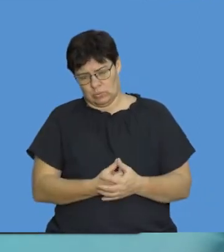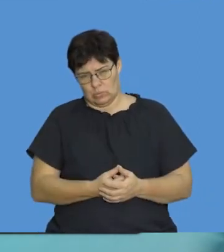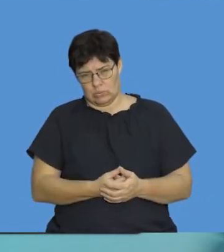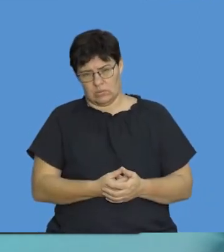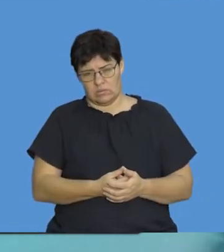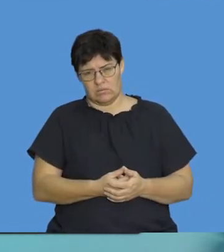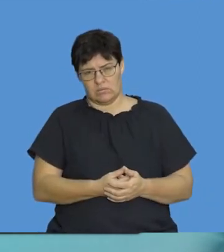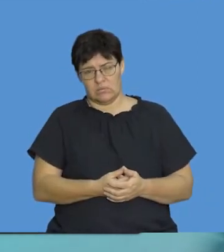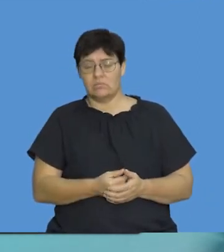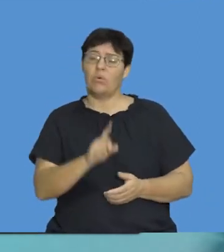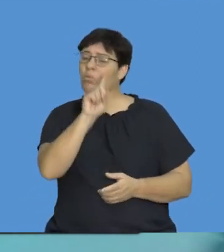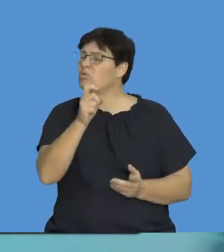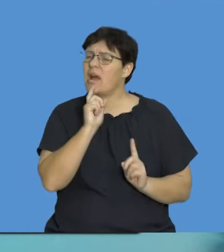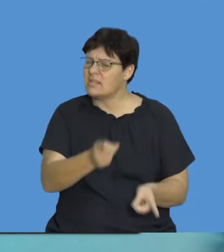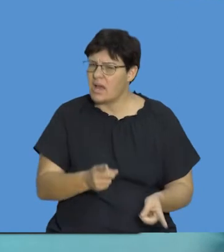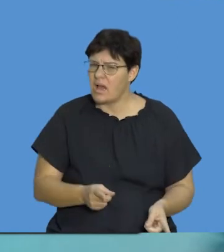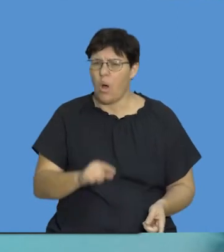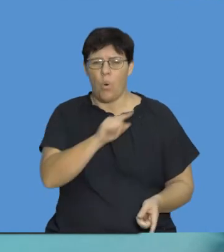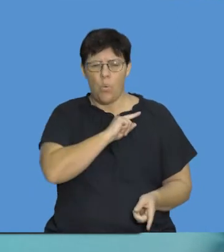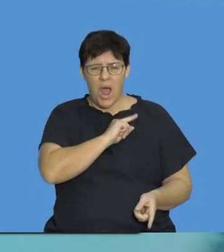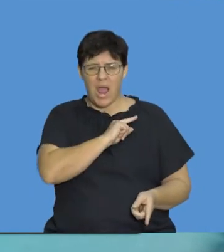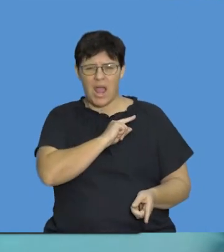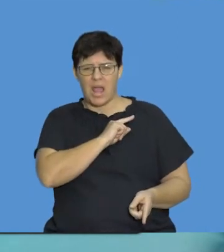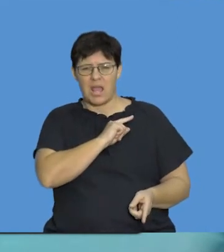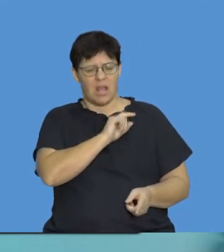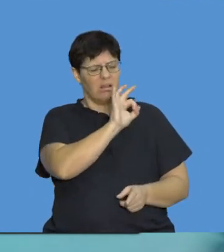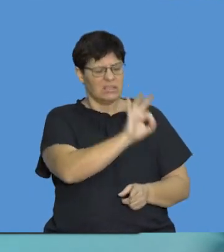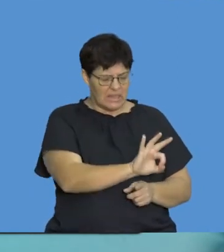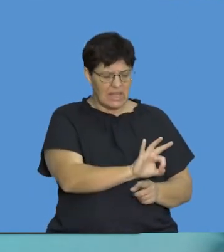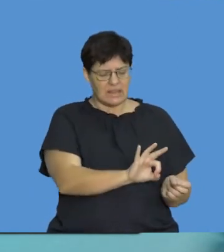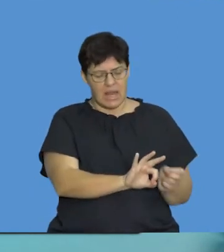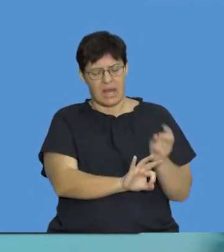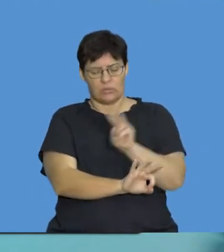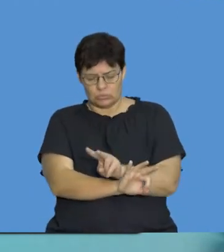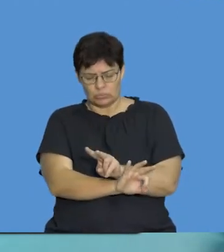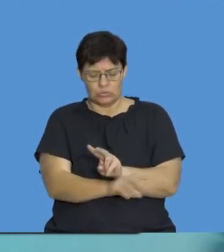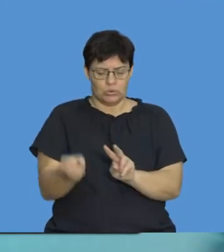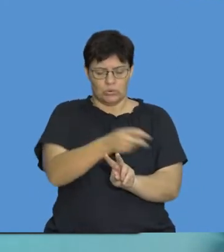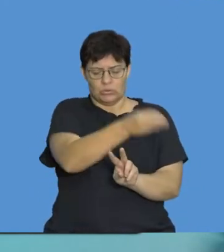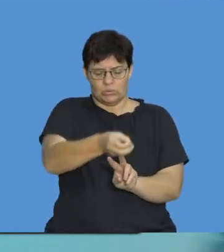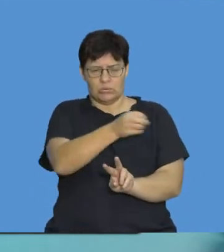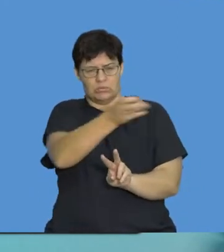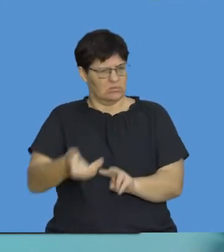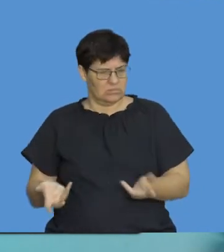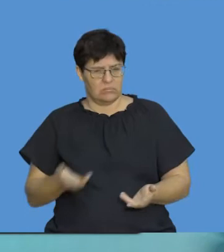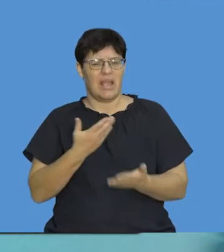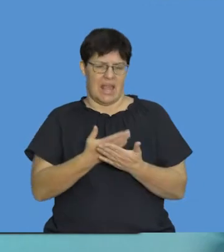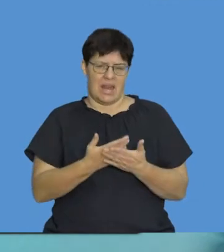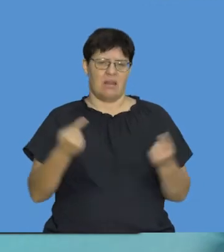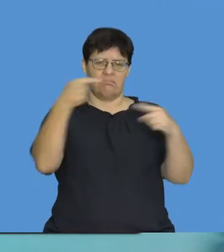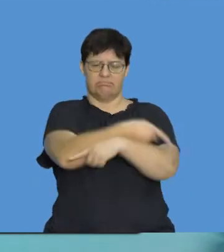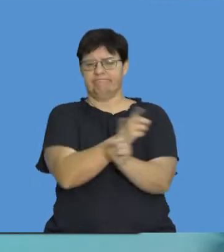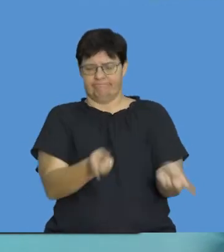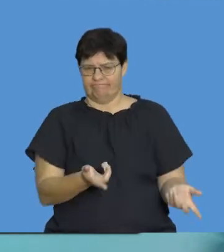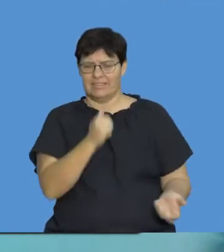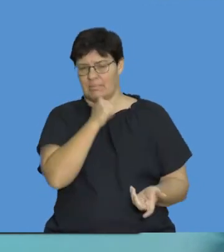to answer the question, why not use the trinomial as the one we are distributing? You can. It just it